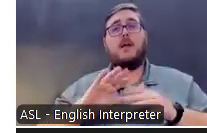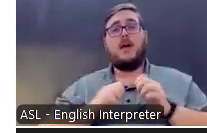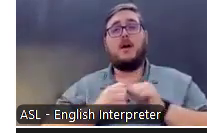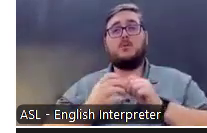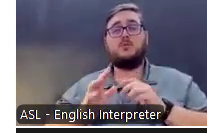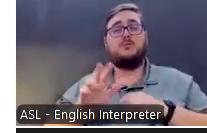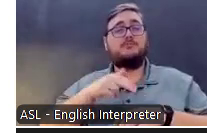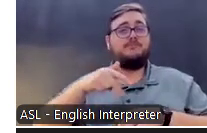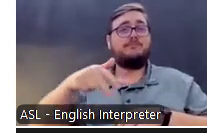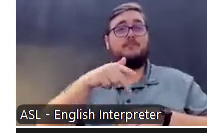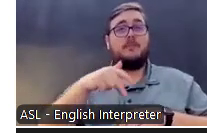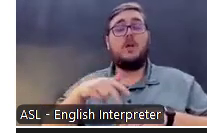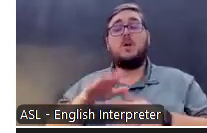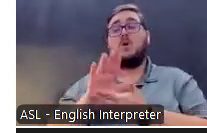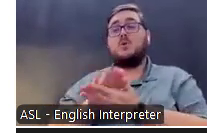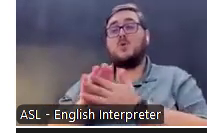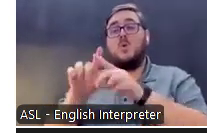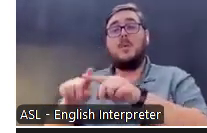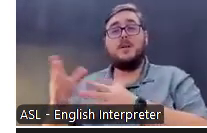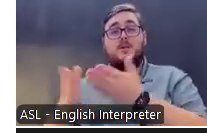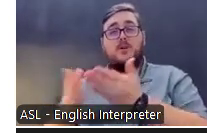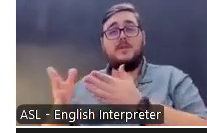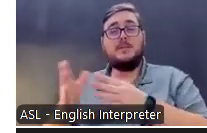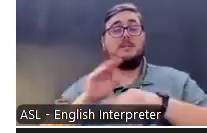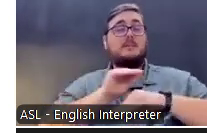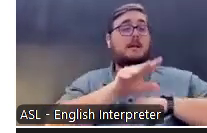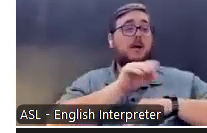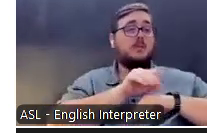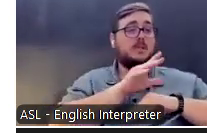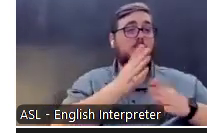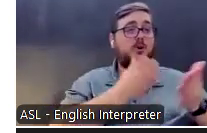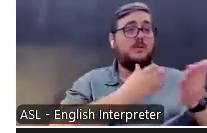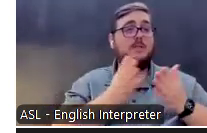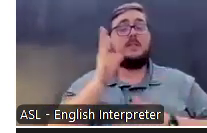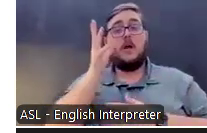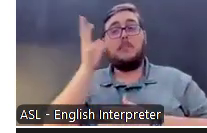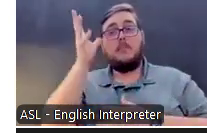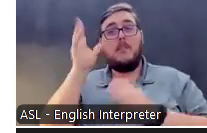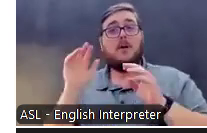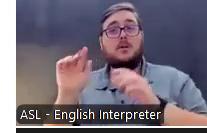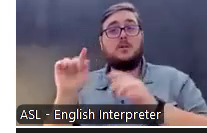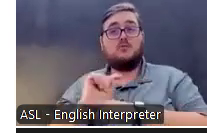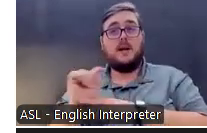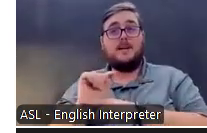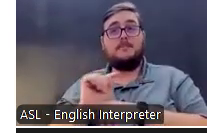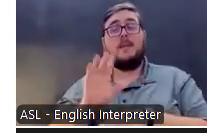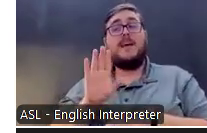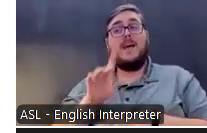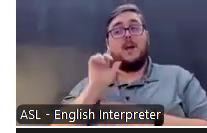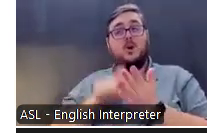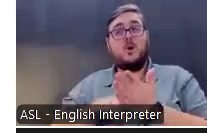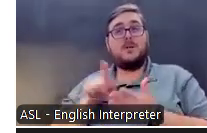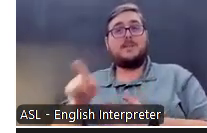counseling services, and parent training. And as noted on this slide, it excludes surgically implanted